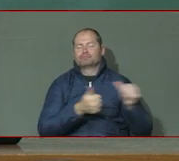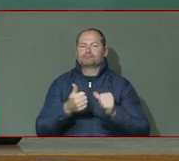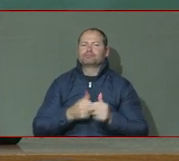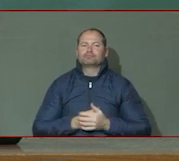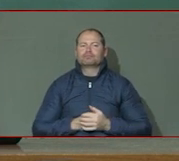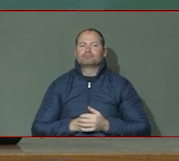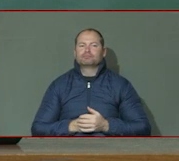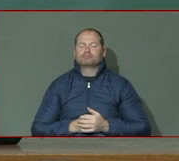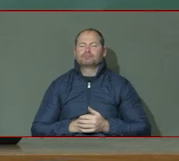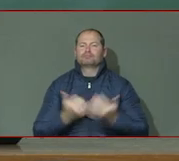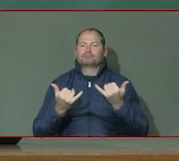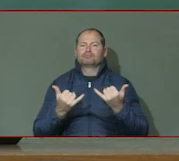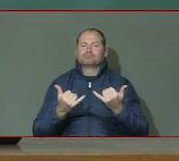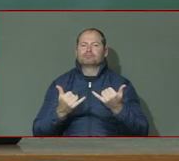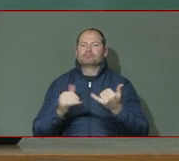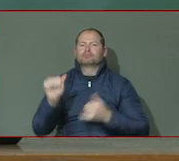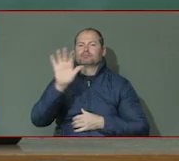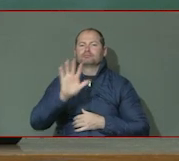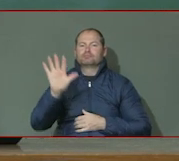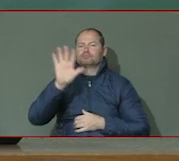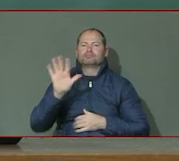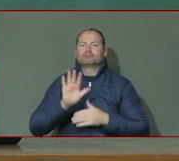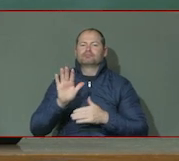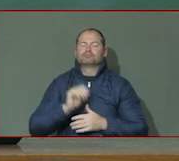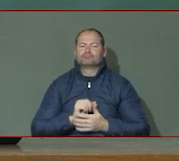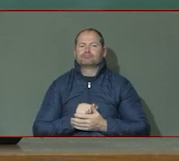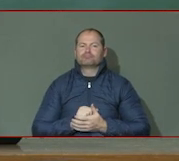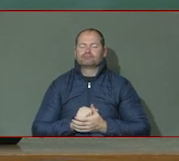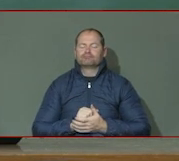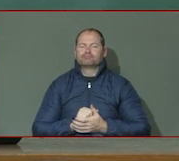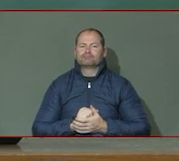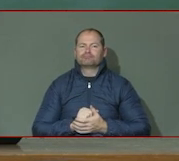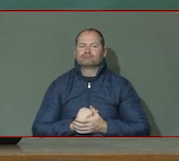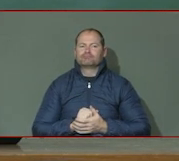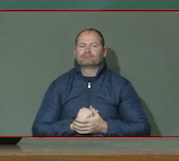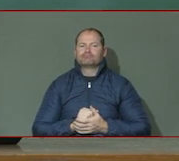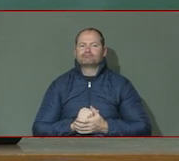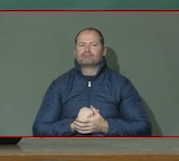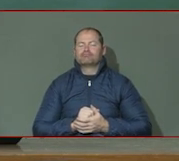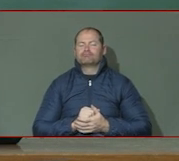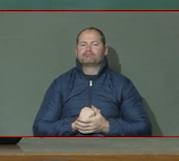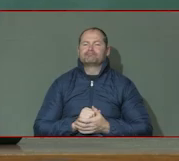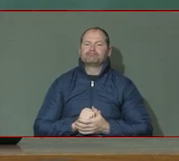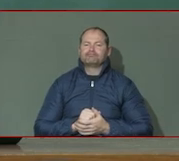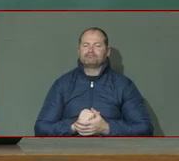over my average shareholders' equity, which is 9960